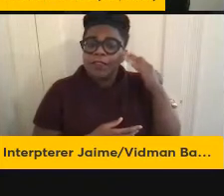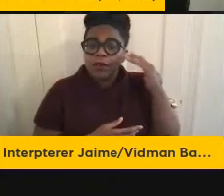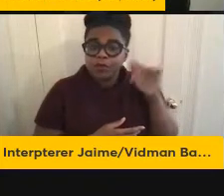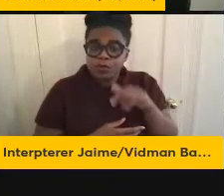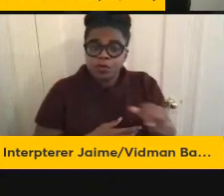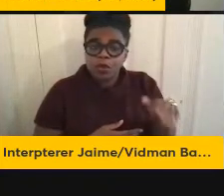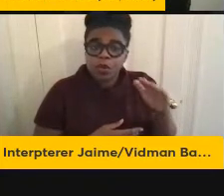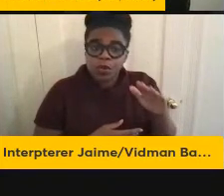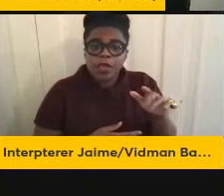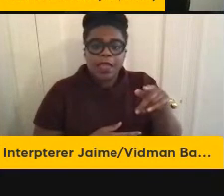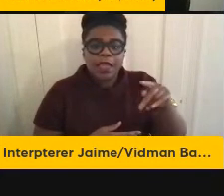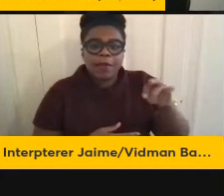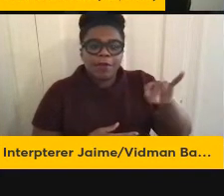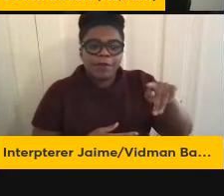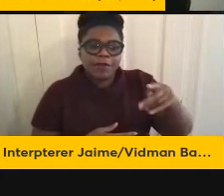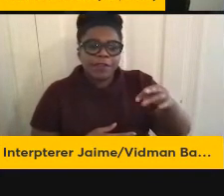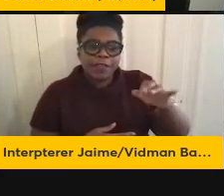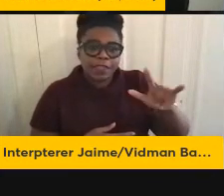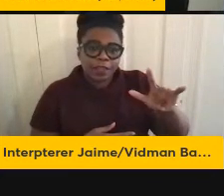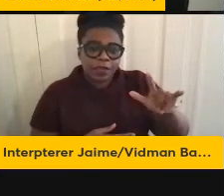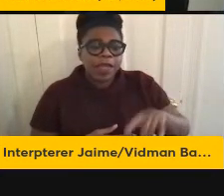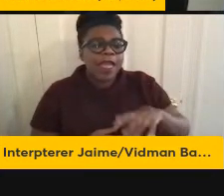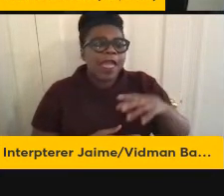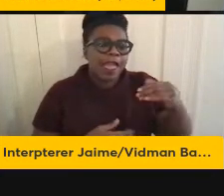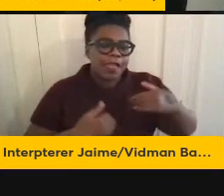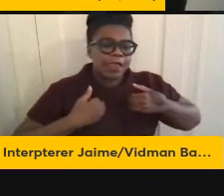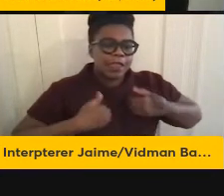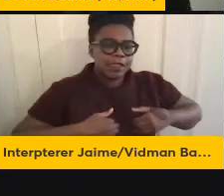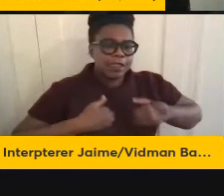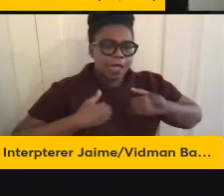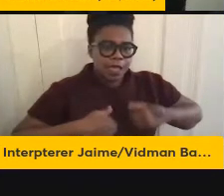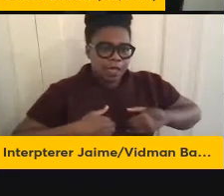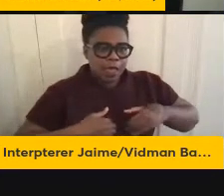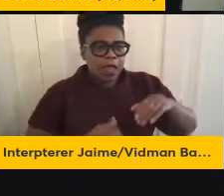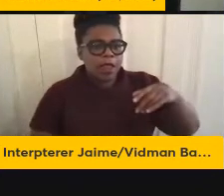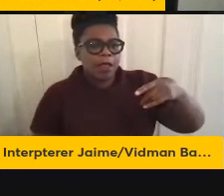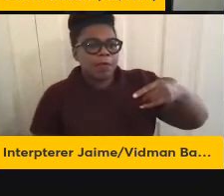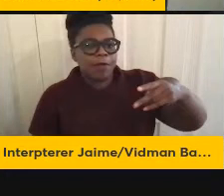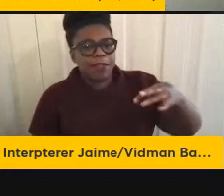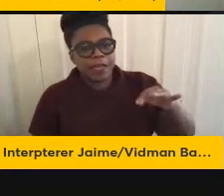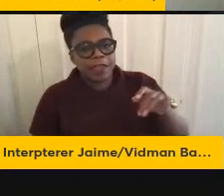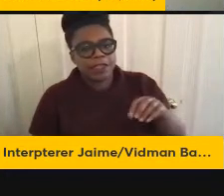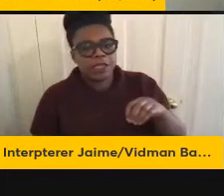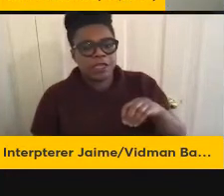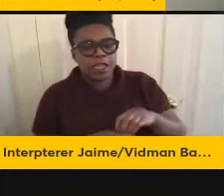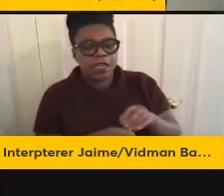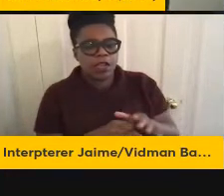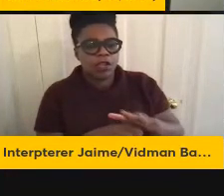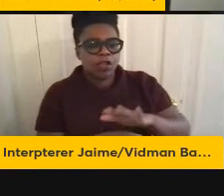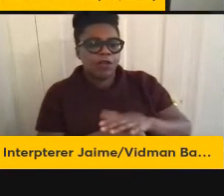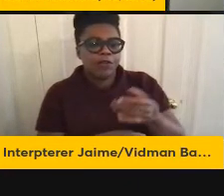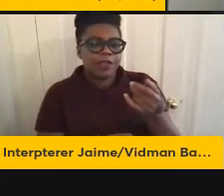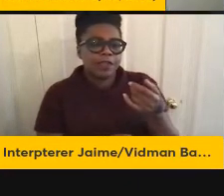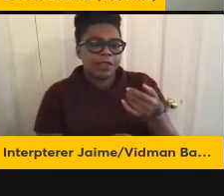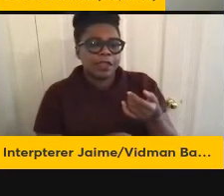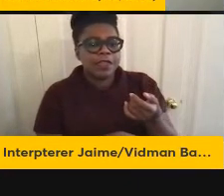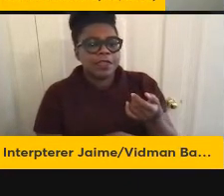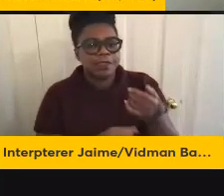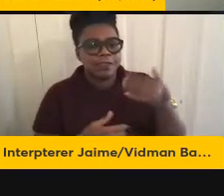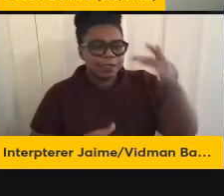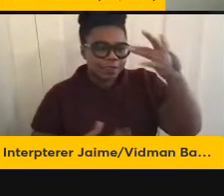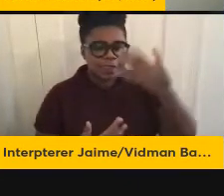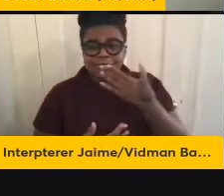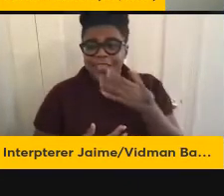lead to epithelial damage and lung pathology in COVID-19 disease. And so with that, I would like to thank you all for your time and